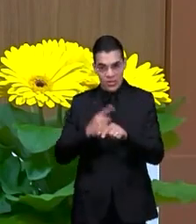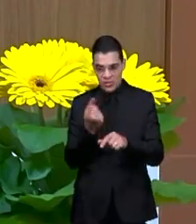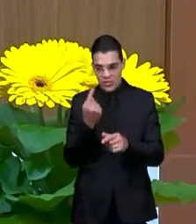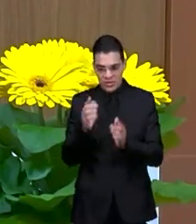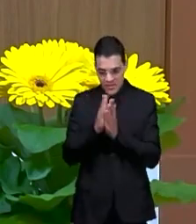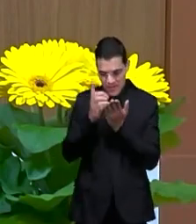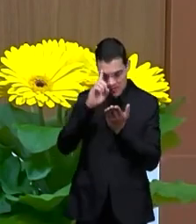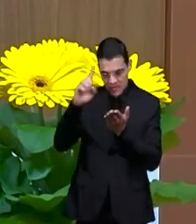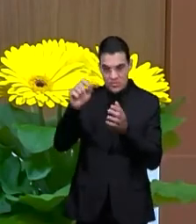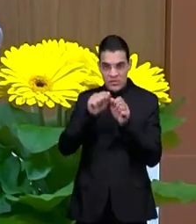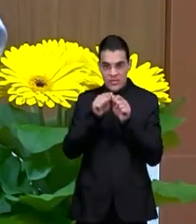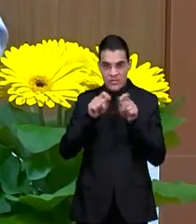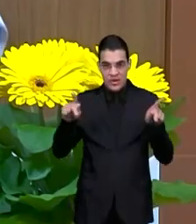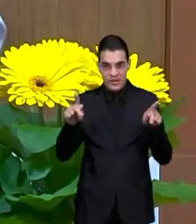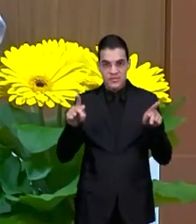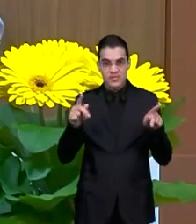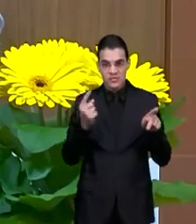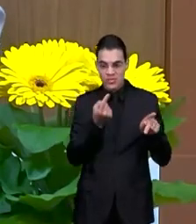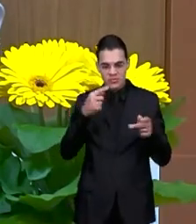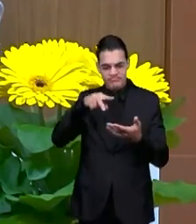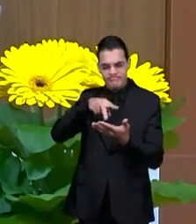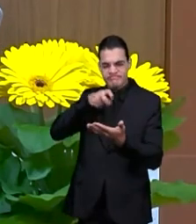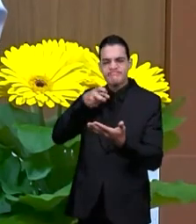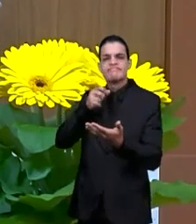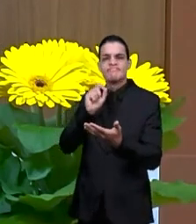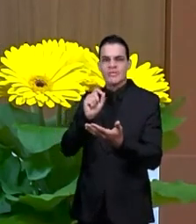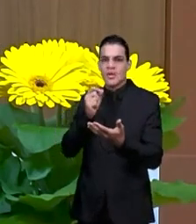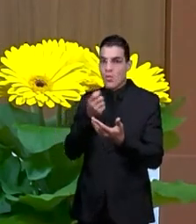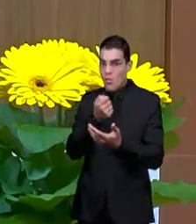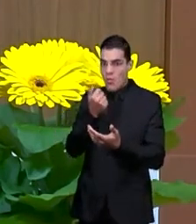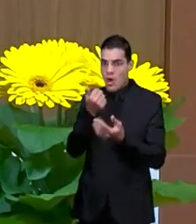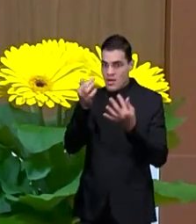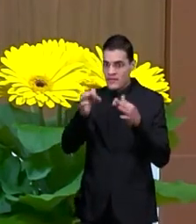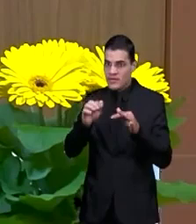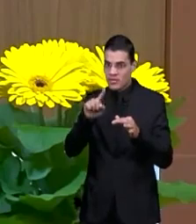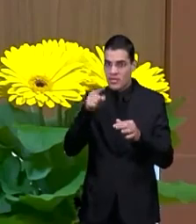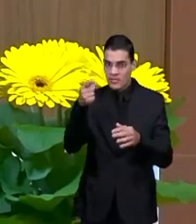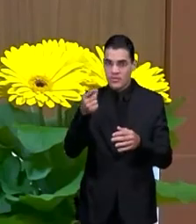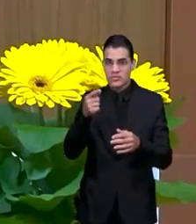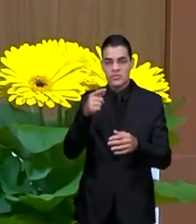to close here because the pastor that will speak after me,